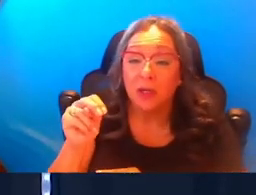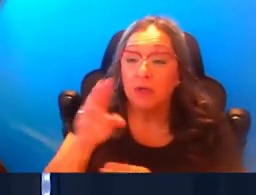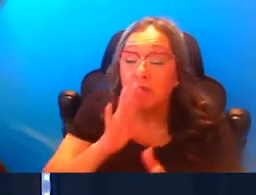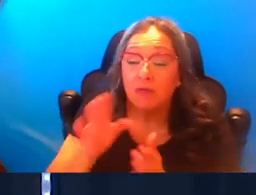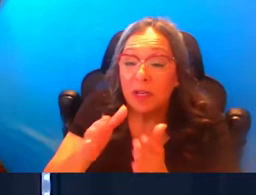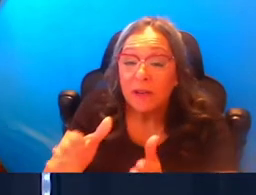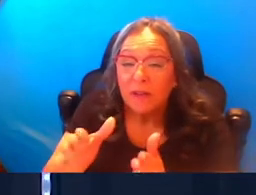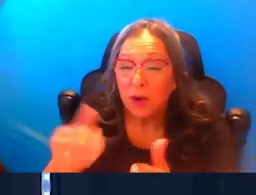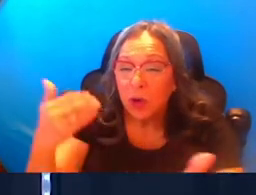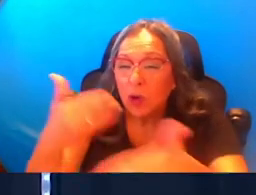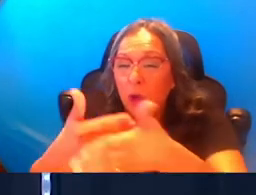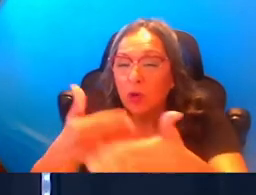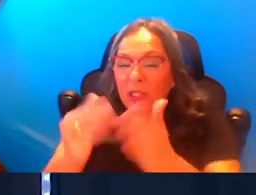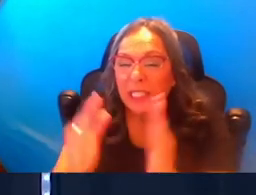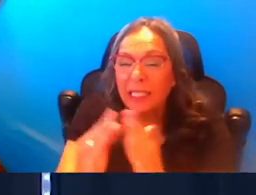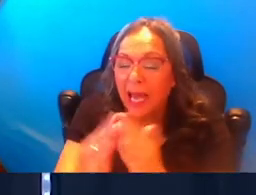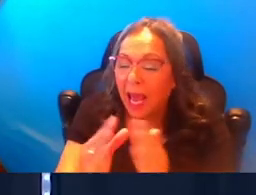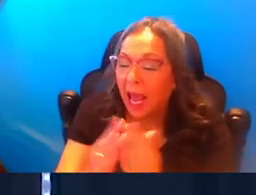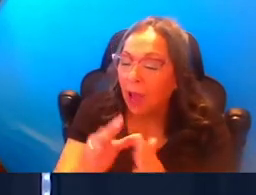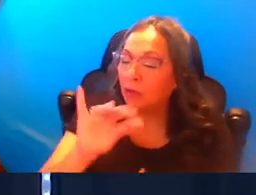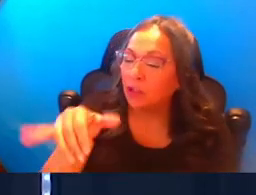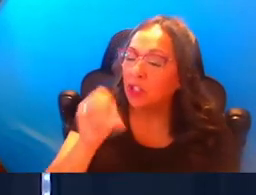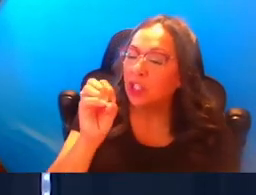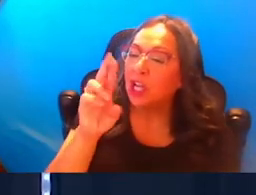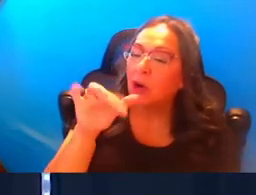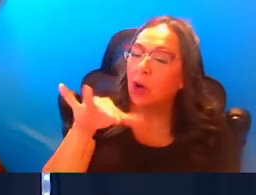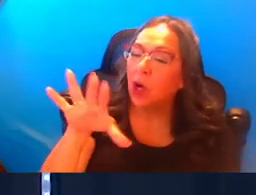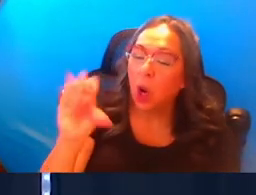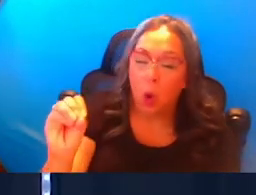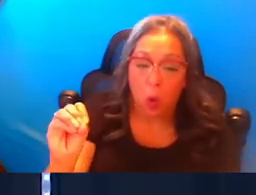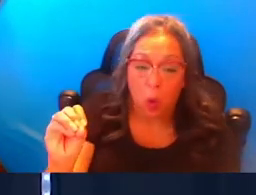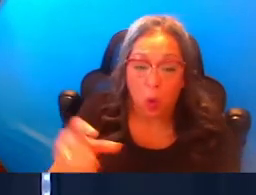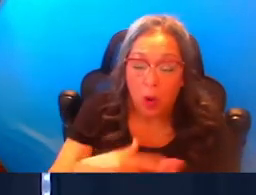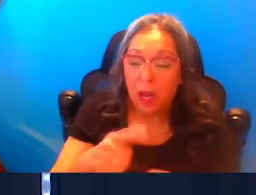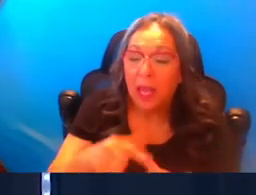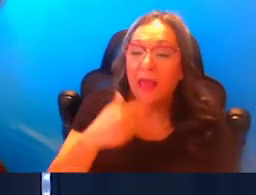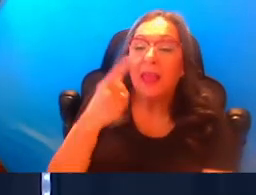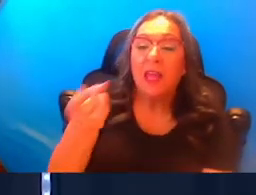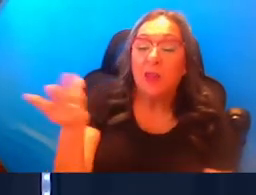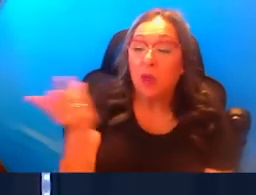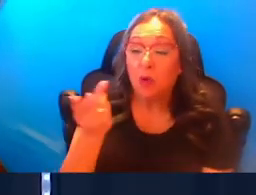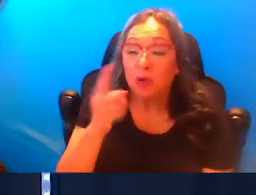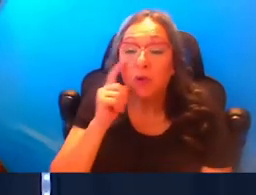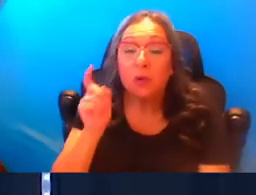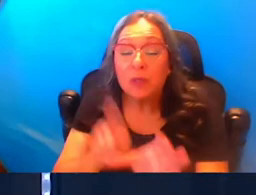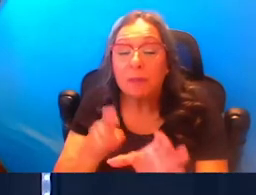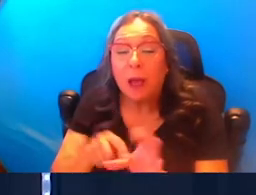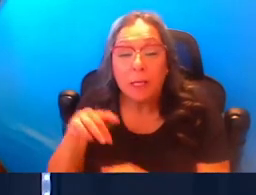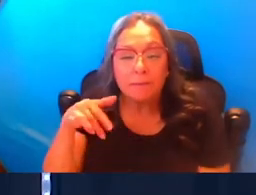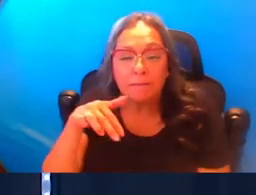men set out and came to the house of a prostitute named Rahab and stayed there that night.